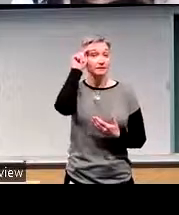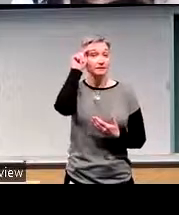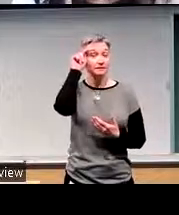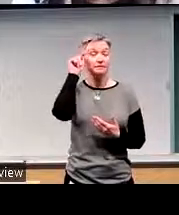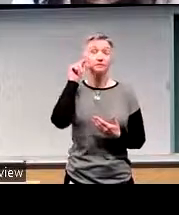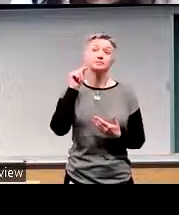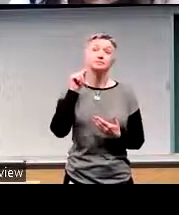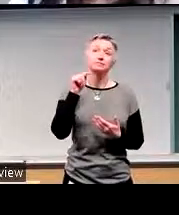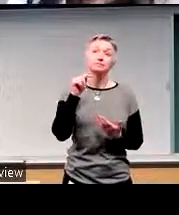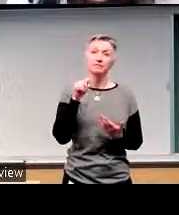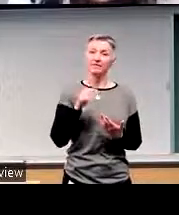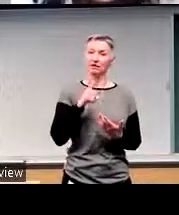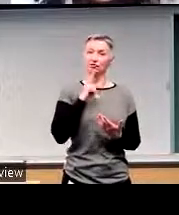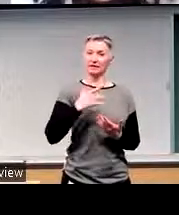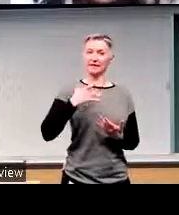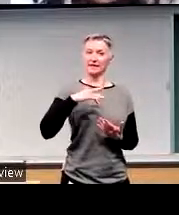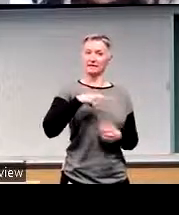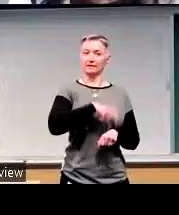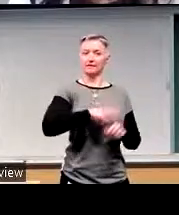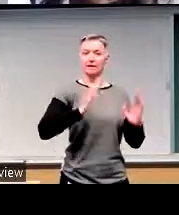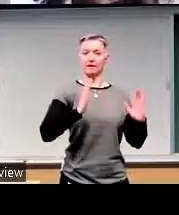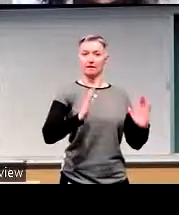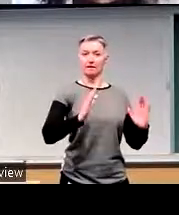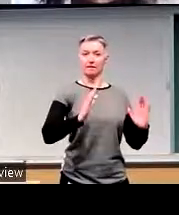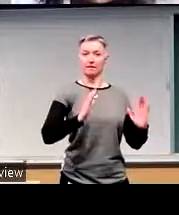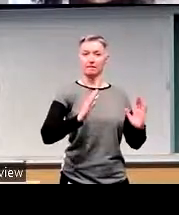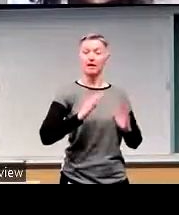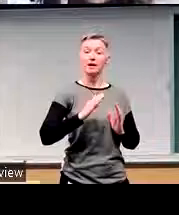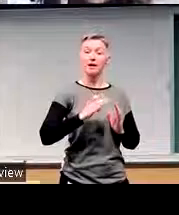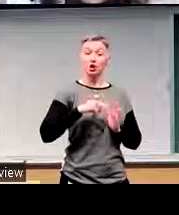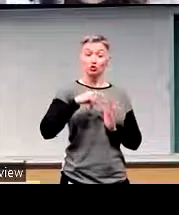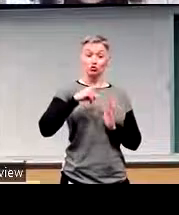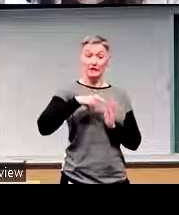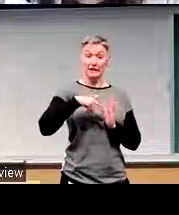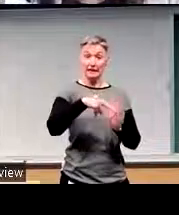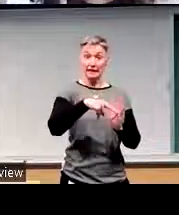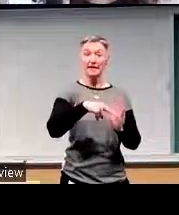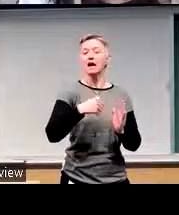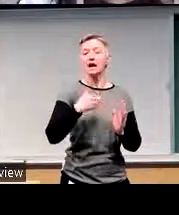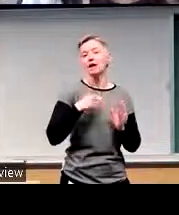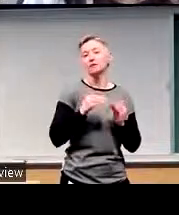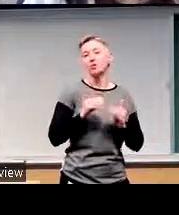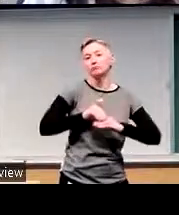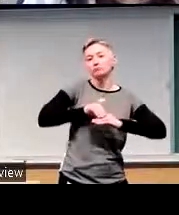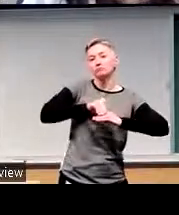is a sensitive period when the influence of reading takes effect on prosociality.